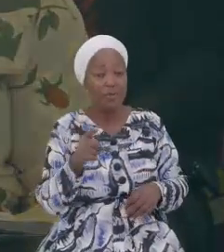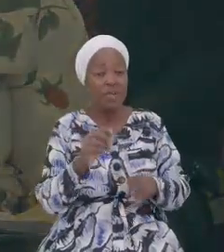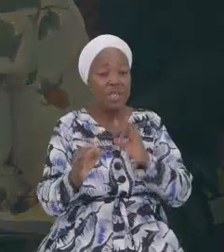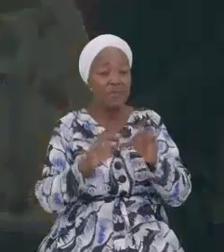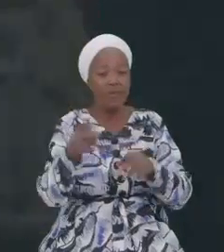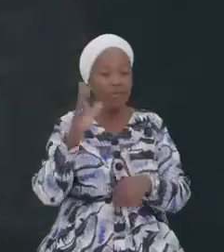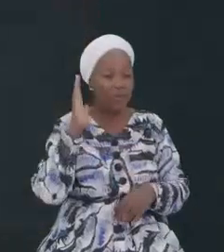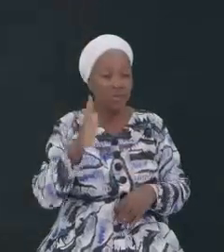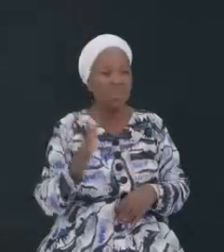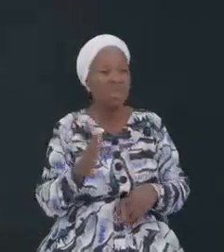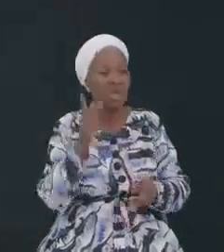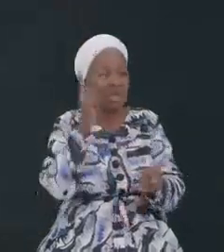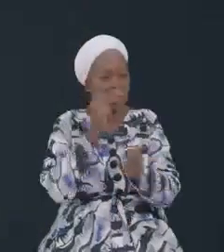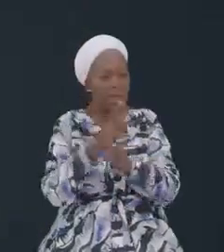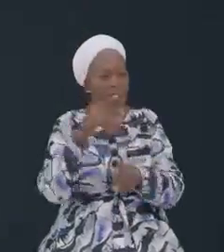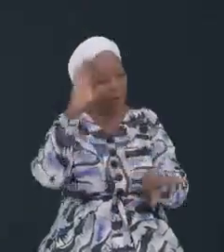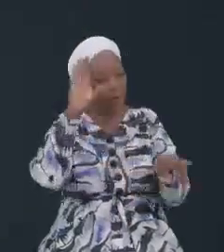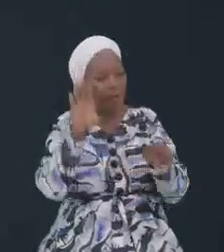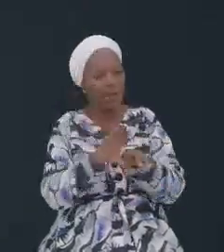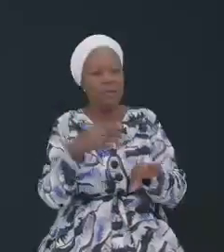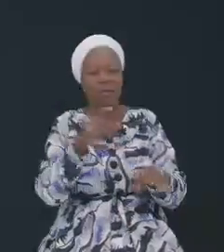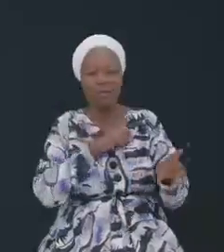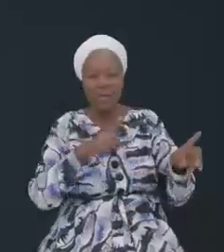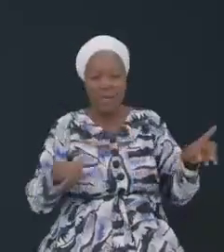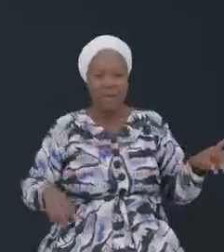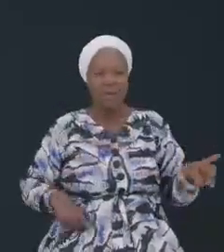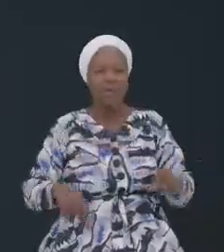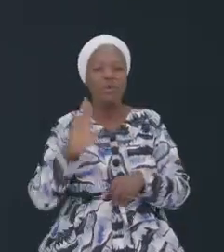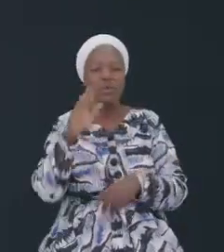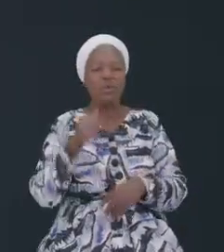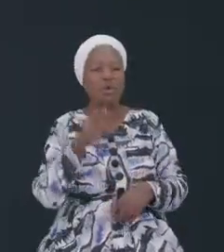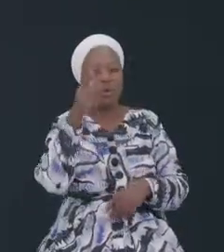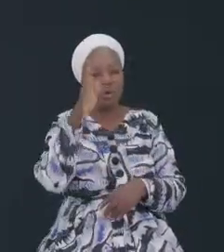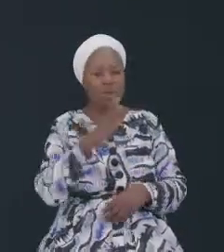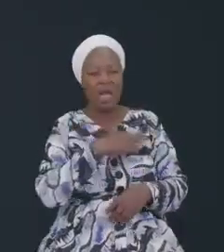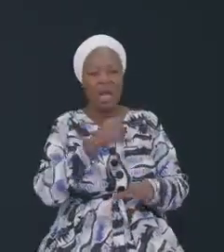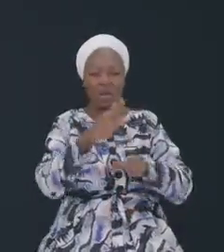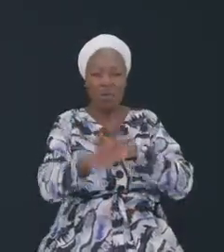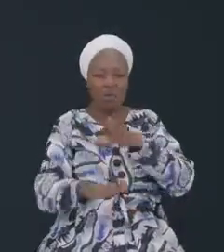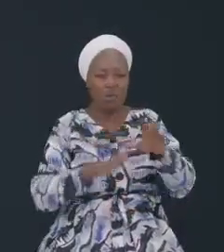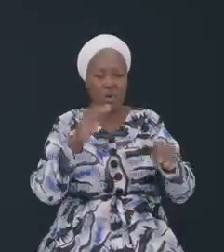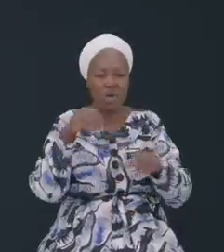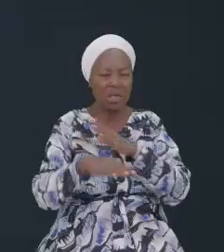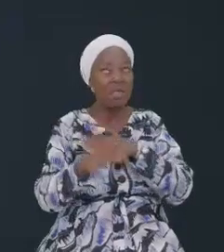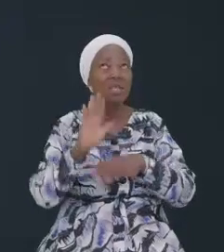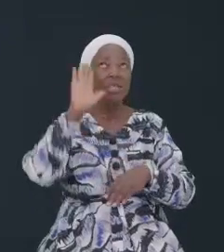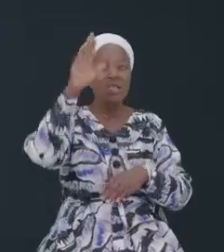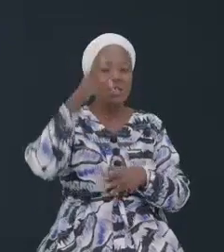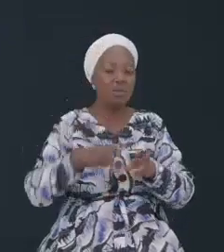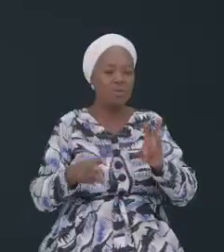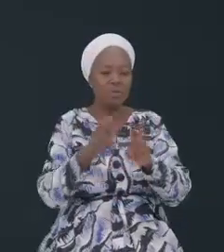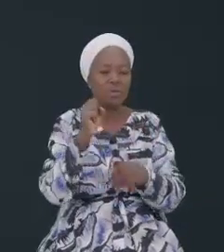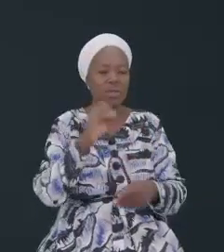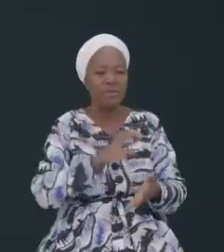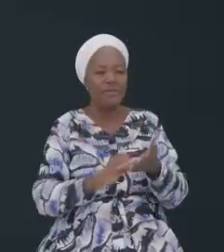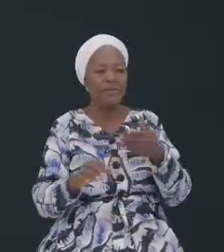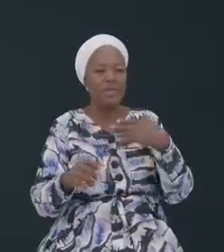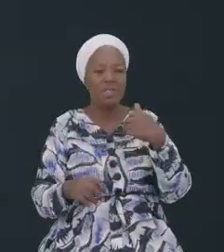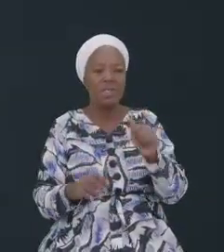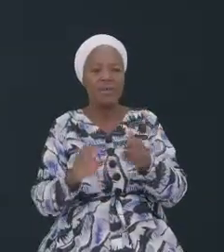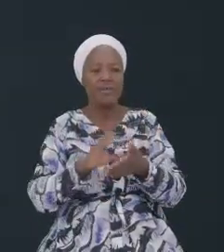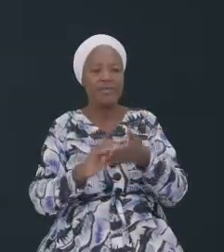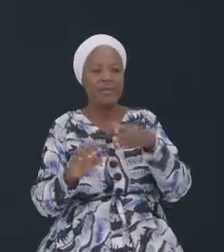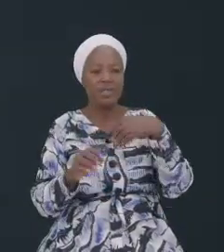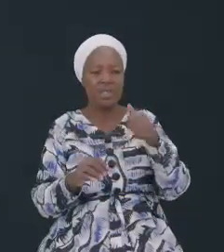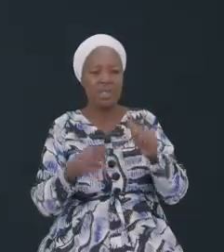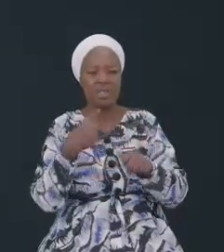If thou shalt keep the commandments of the Lord thy God and walk in his ways. Verse 10